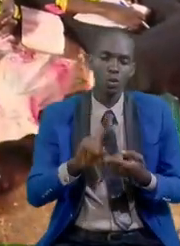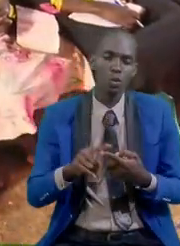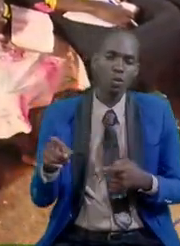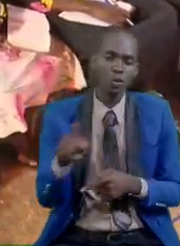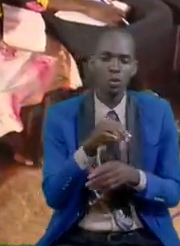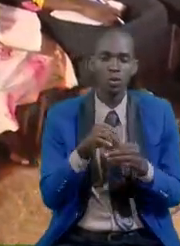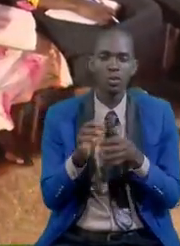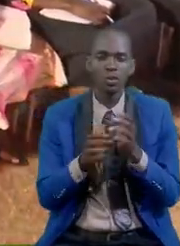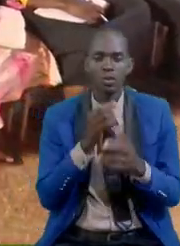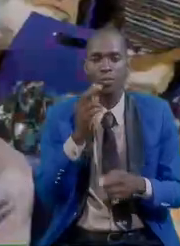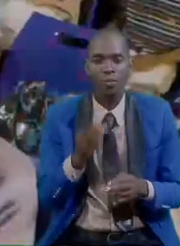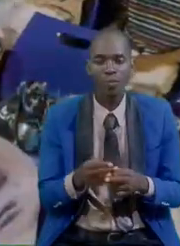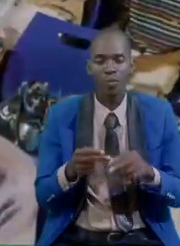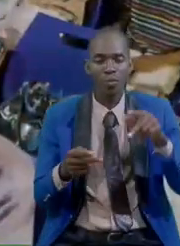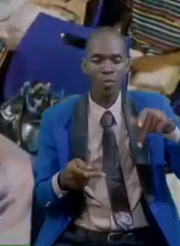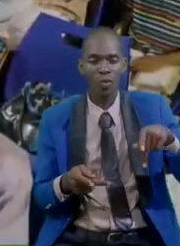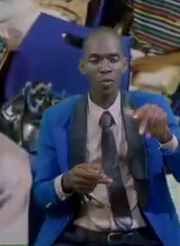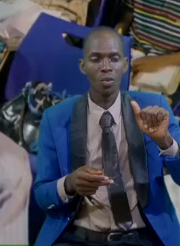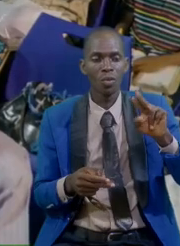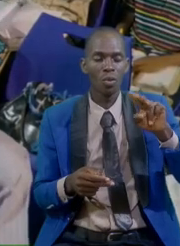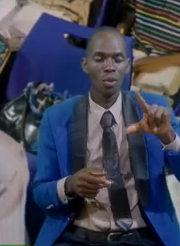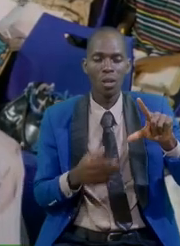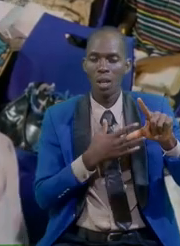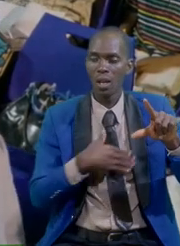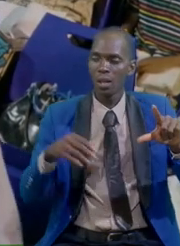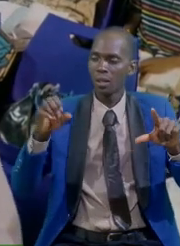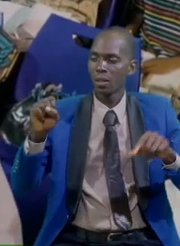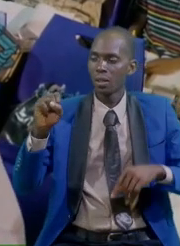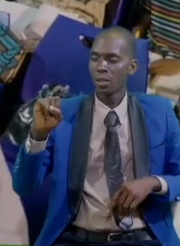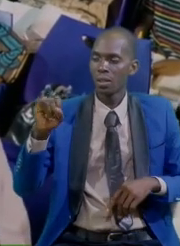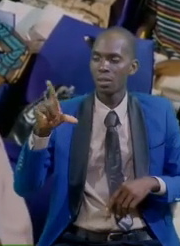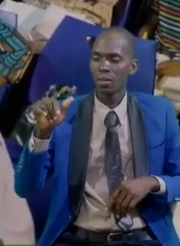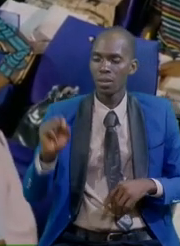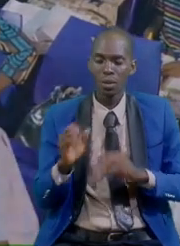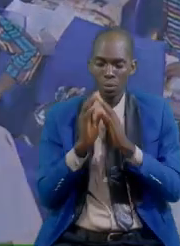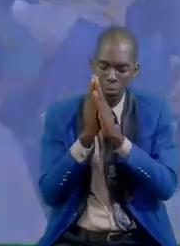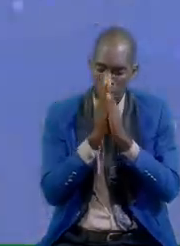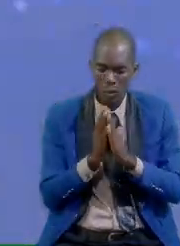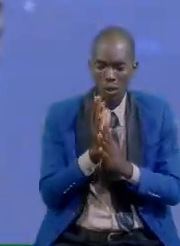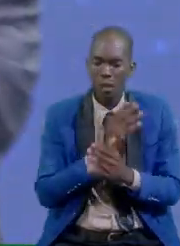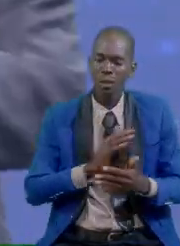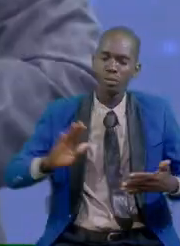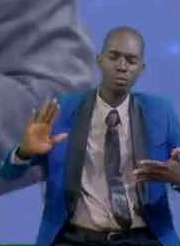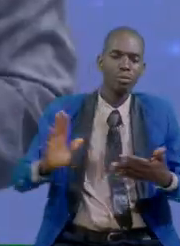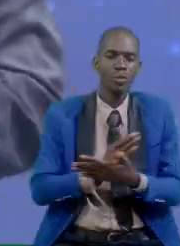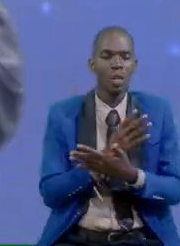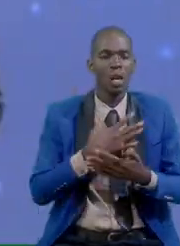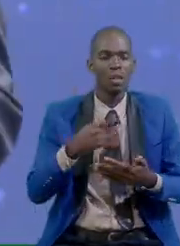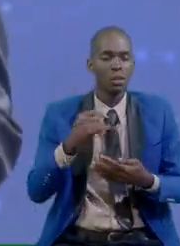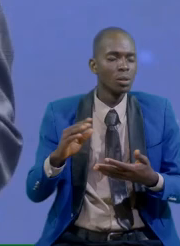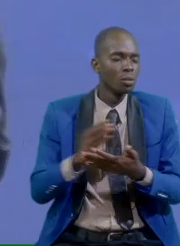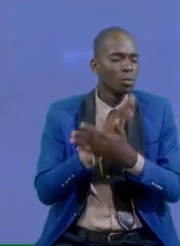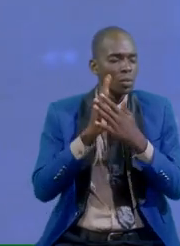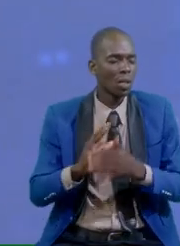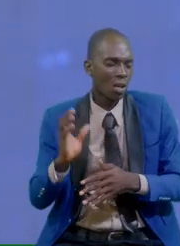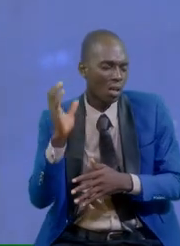and Silas prayed and sang praises unto God, and the prisoners heard them. Look